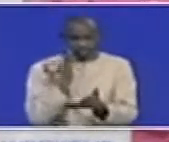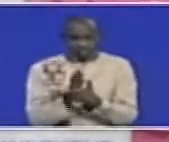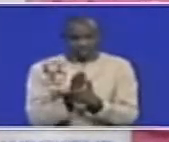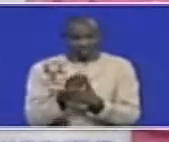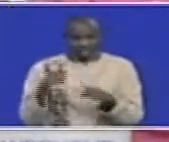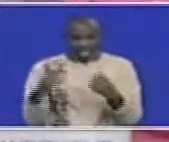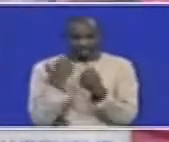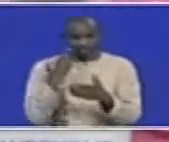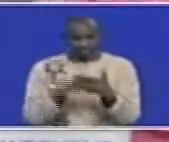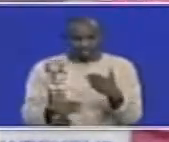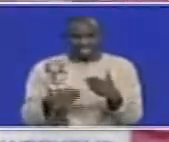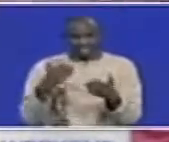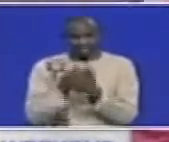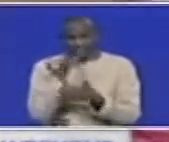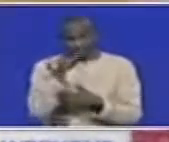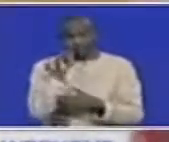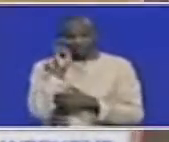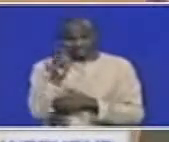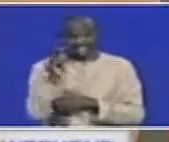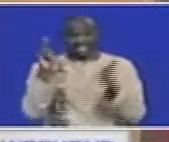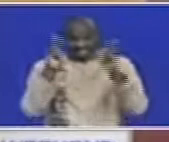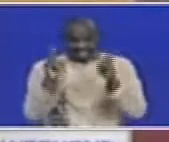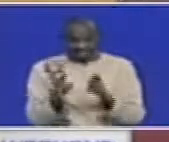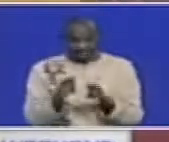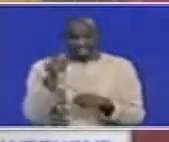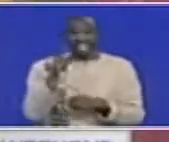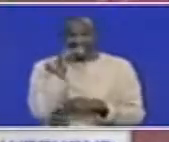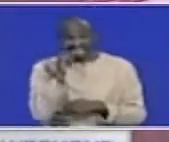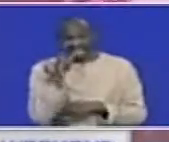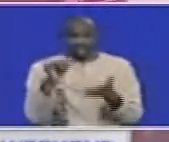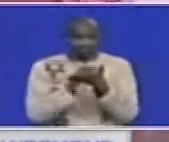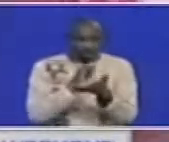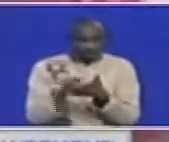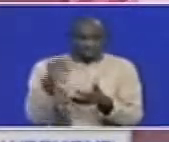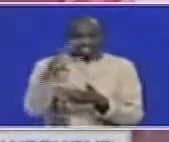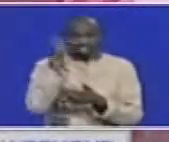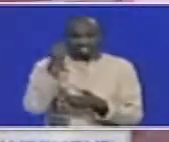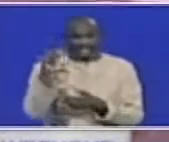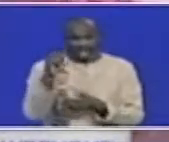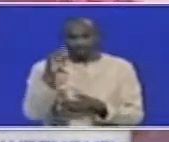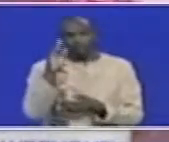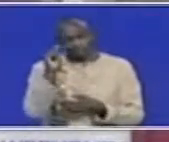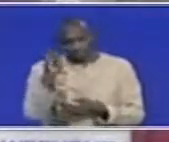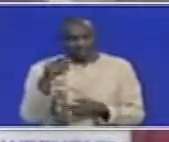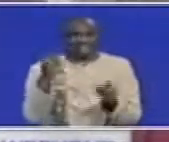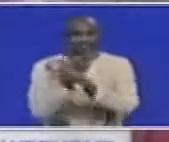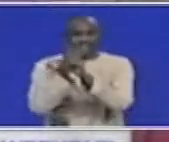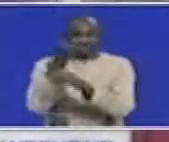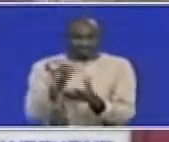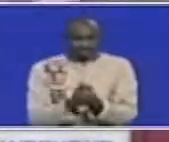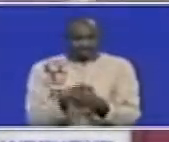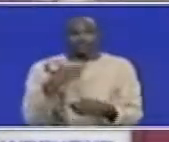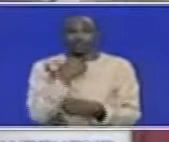course, some of them you will see in the international scenes in London, New York, Chicago, Boston, and so forth. Tunataka